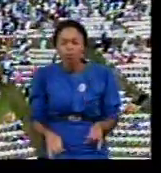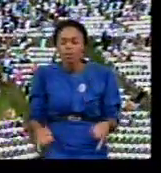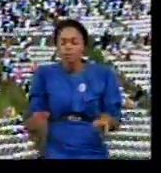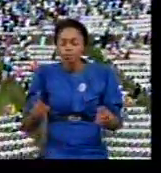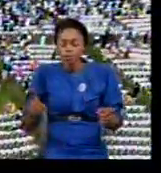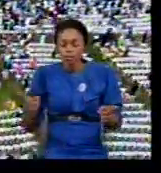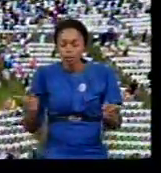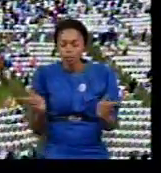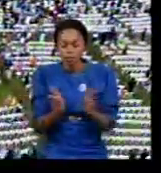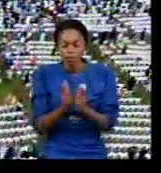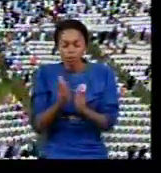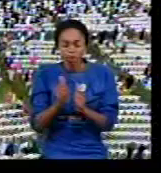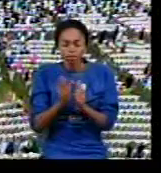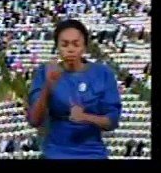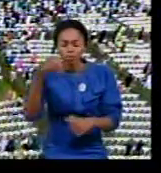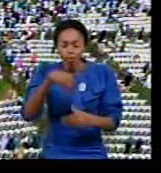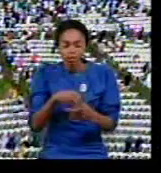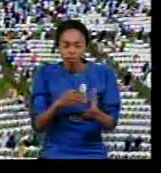chapter 9.